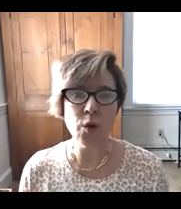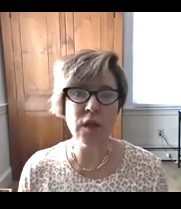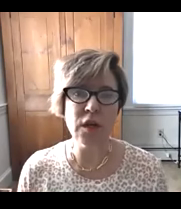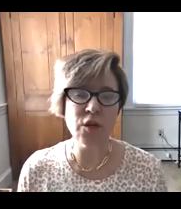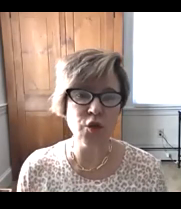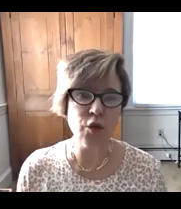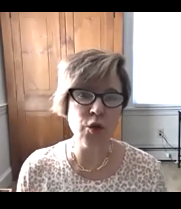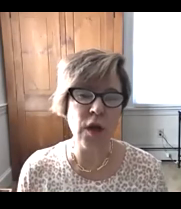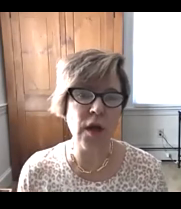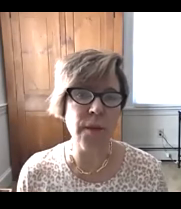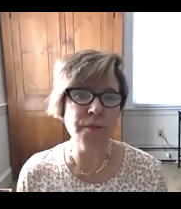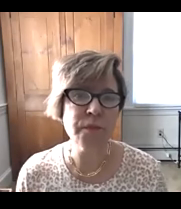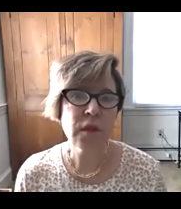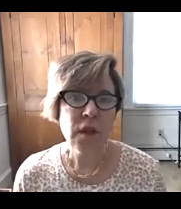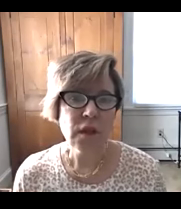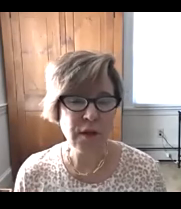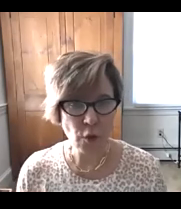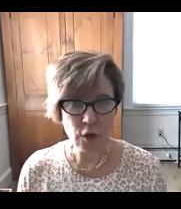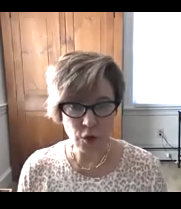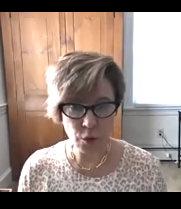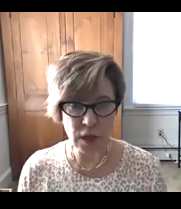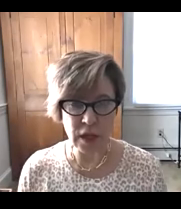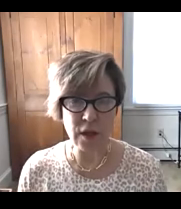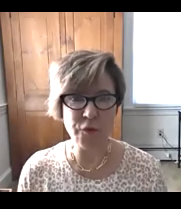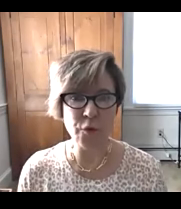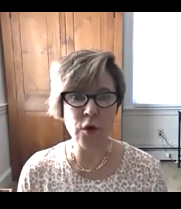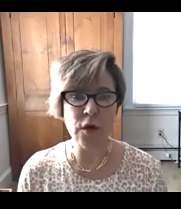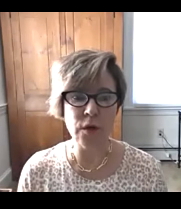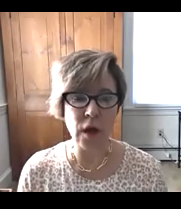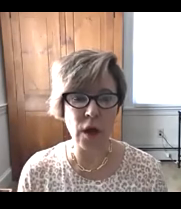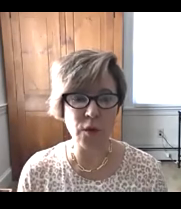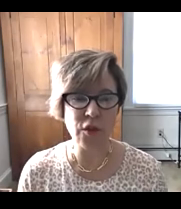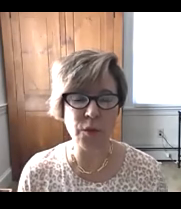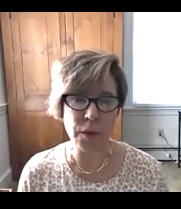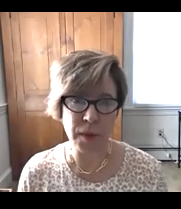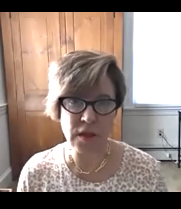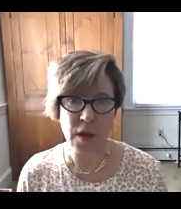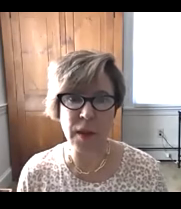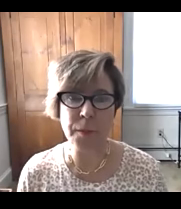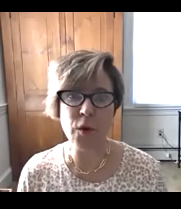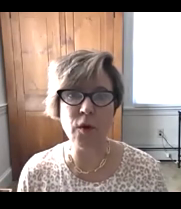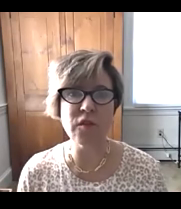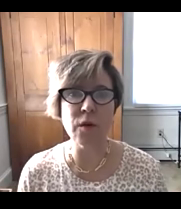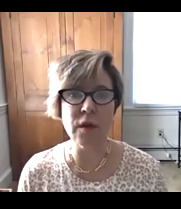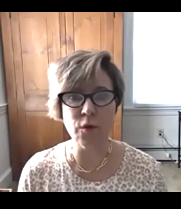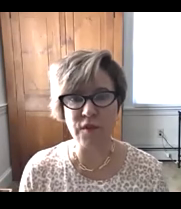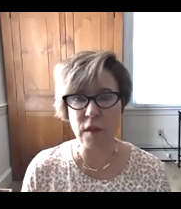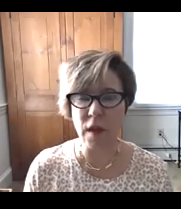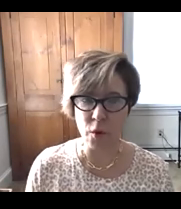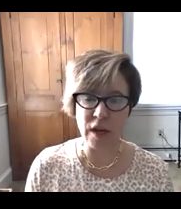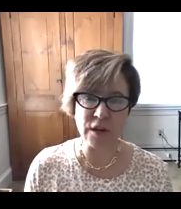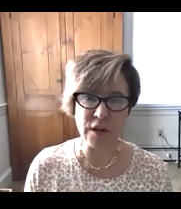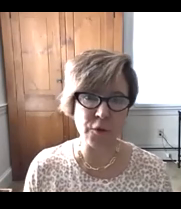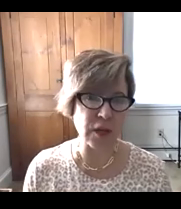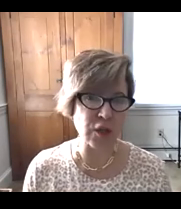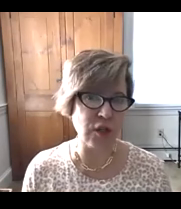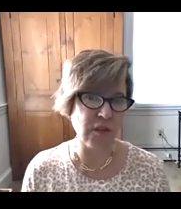not only under lifelong learning for what to do in a pandemic, but also in our State